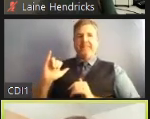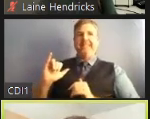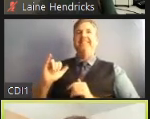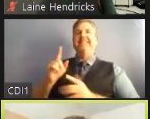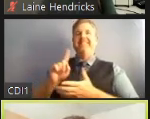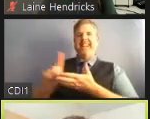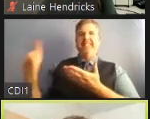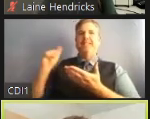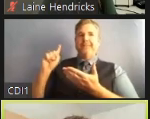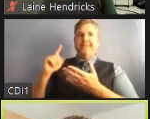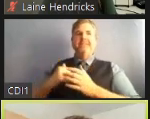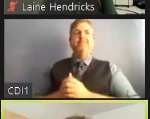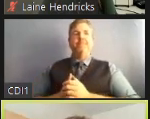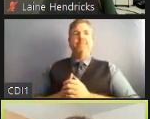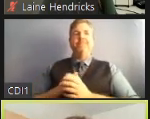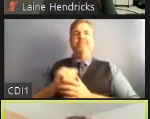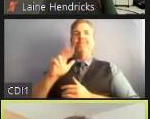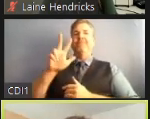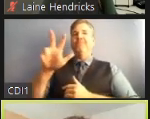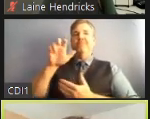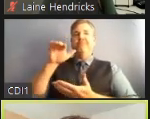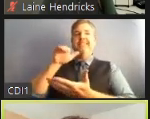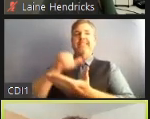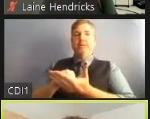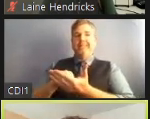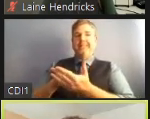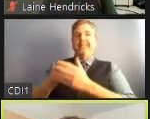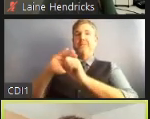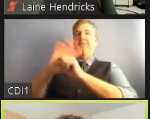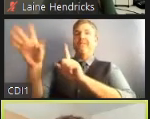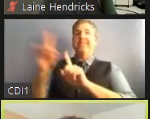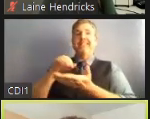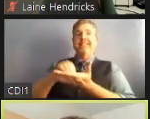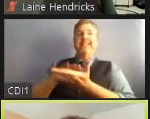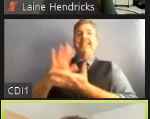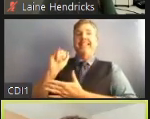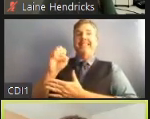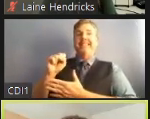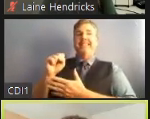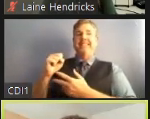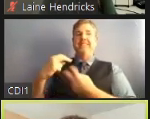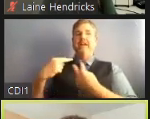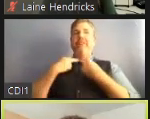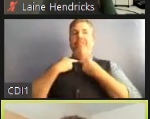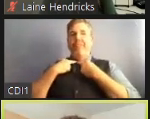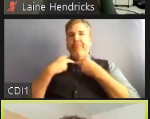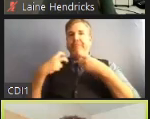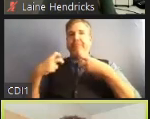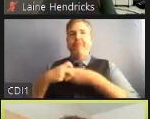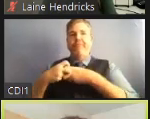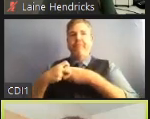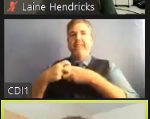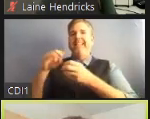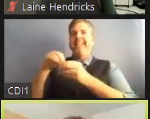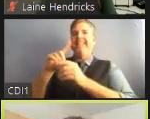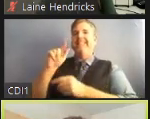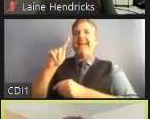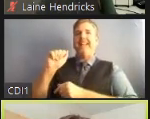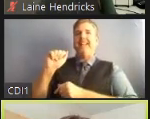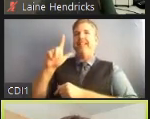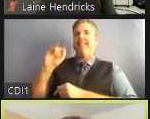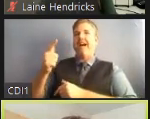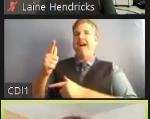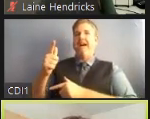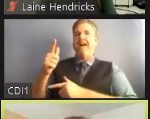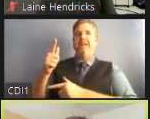cases got hung up in a data log jam in the CalReady system, and that is still in the process